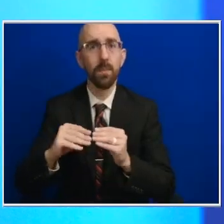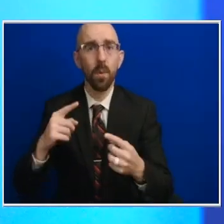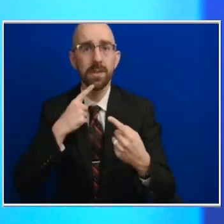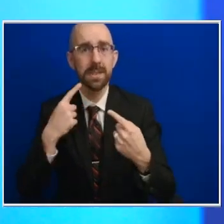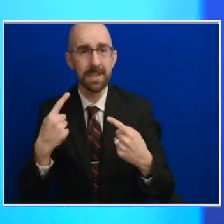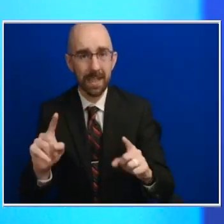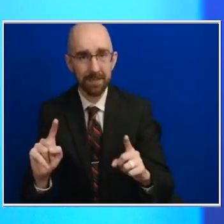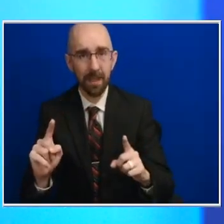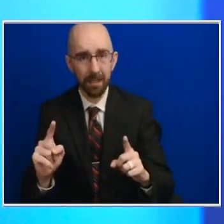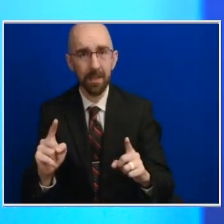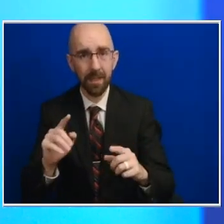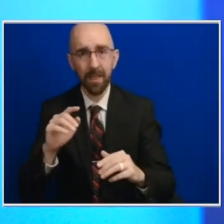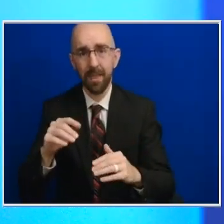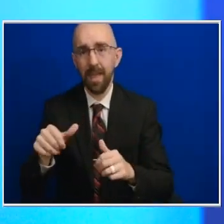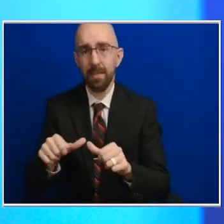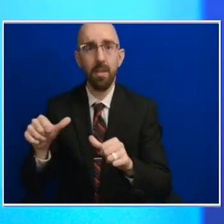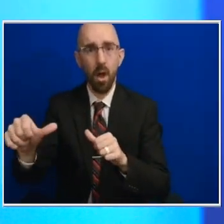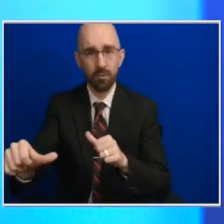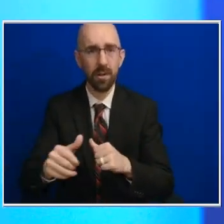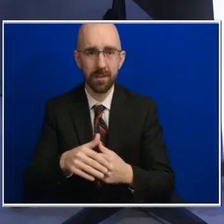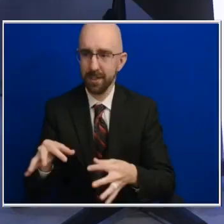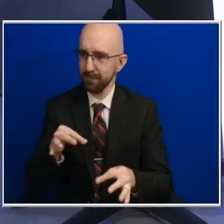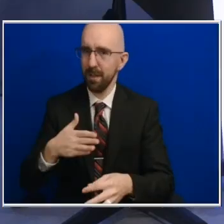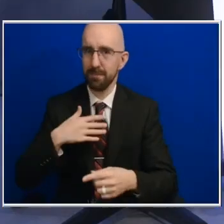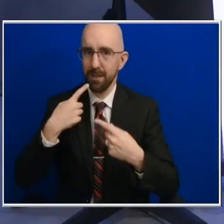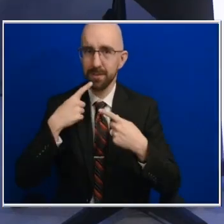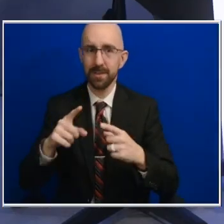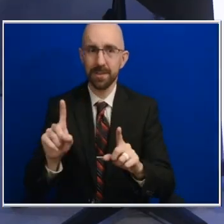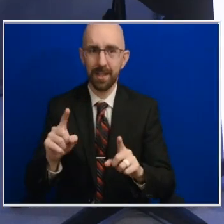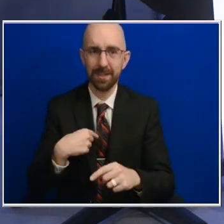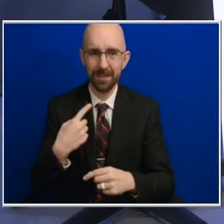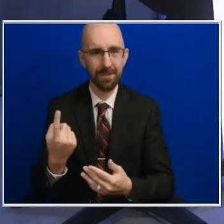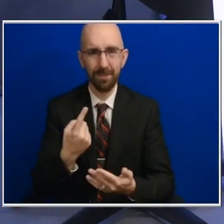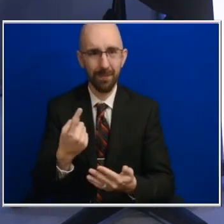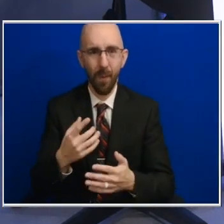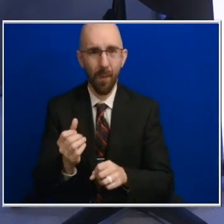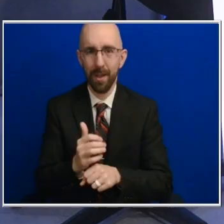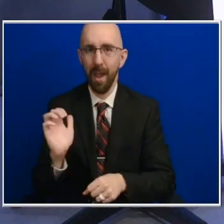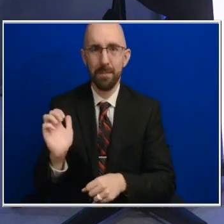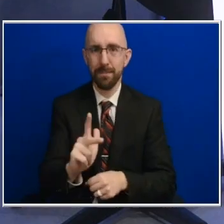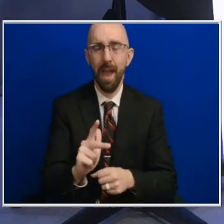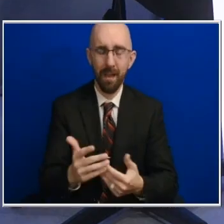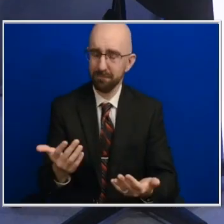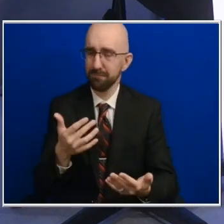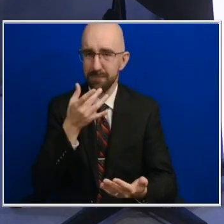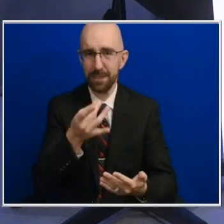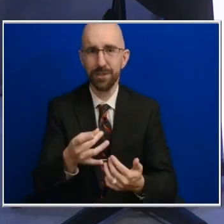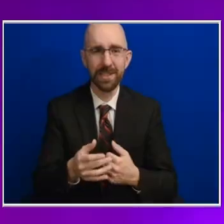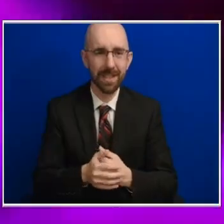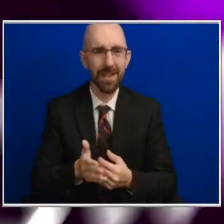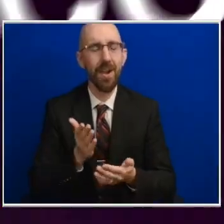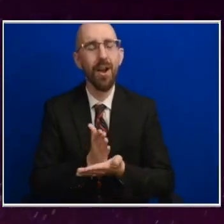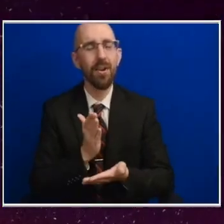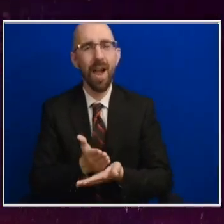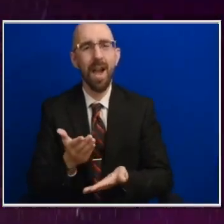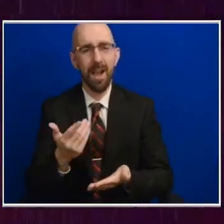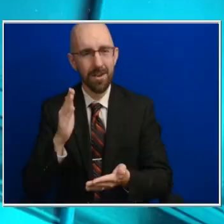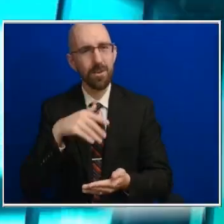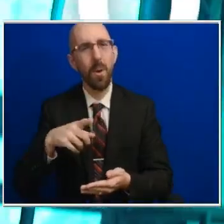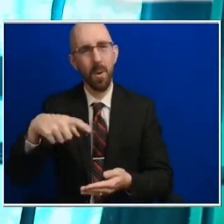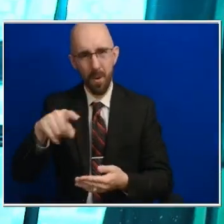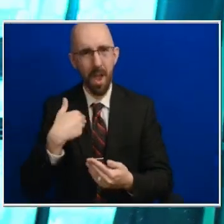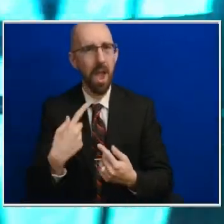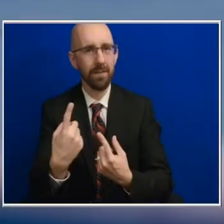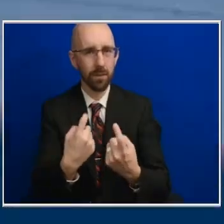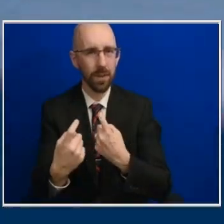in the long run. That explains my success. I've always gotten vaccinated. There you go. I'm just going to keep into it, I guess. So, all right, we know many of you have questions. Let's head to Studio